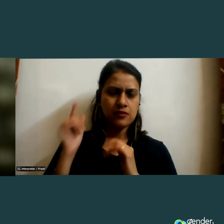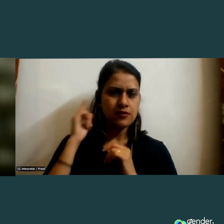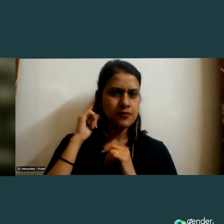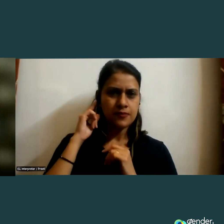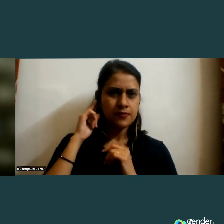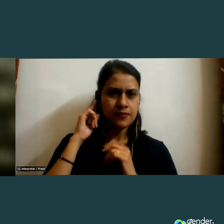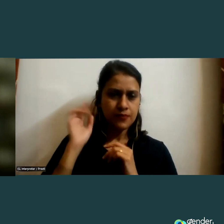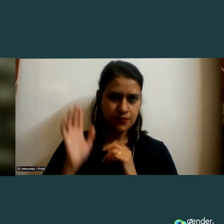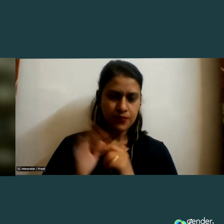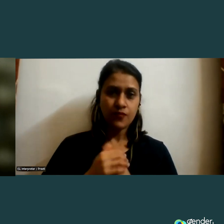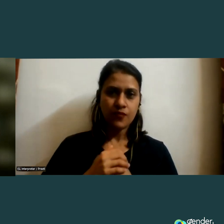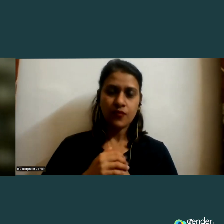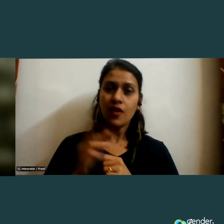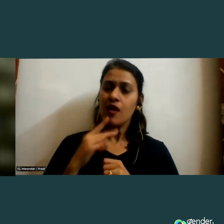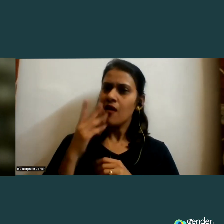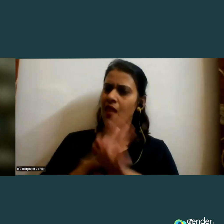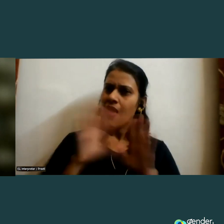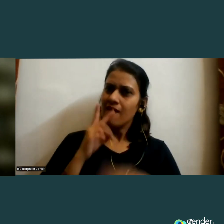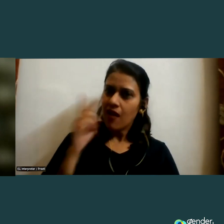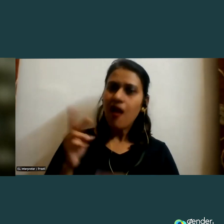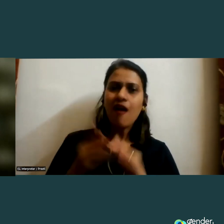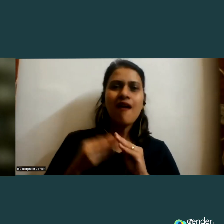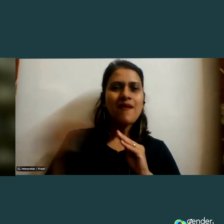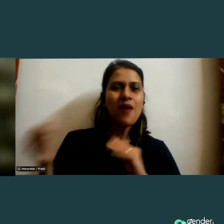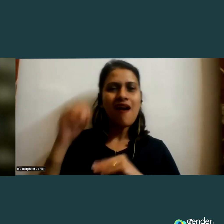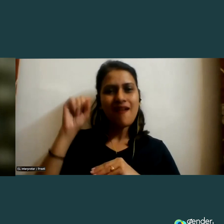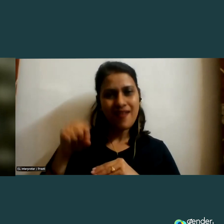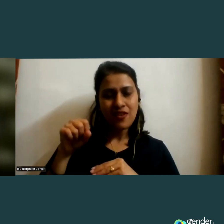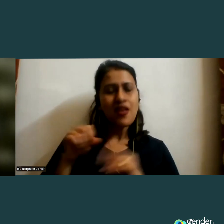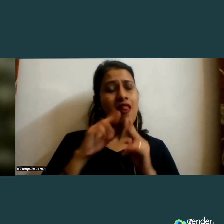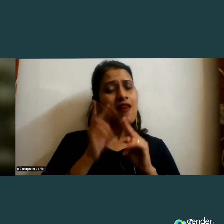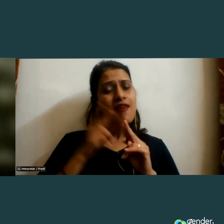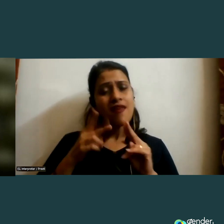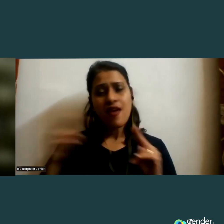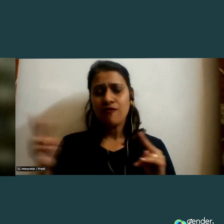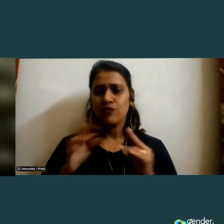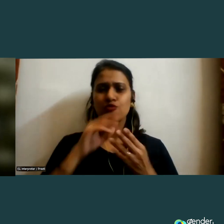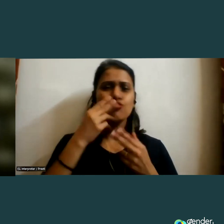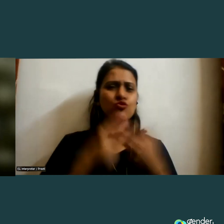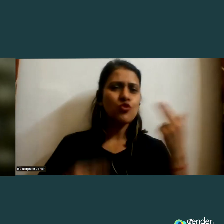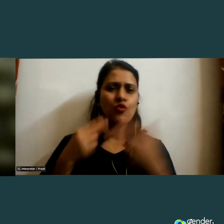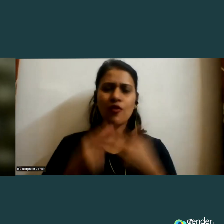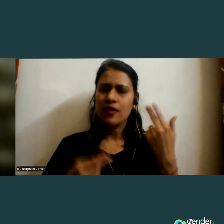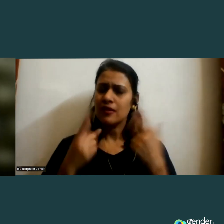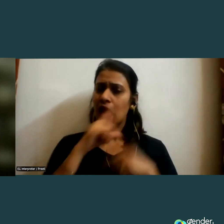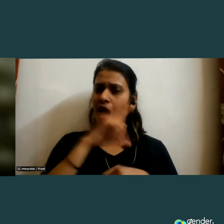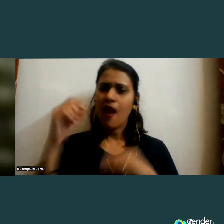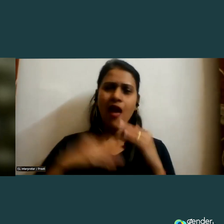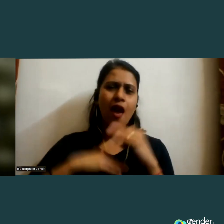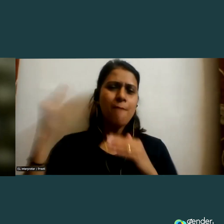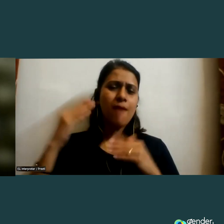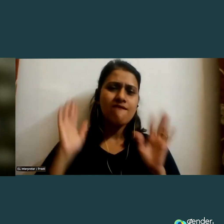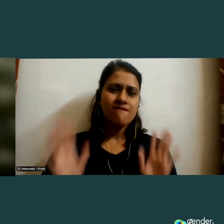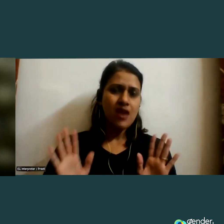have you ever been here before? And he said, oh yeah, I've done hundreds of stories about crews in this neighborhood. And this is this is one of those, very